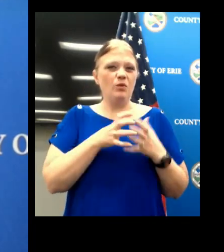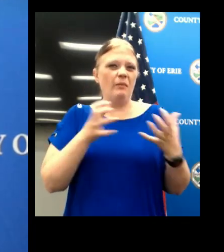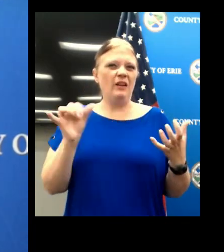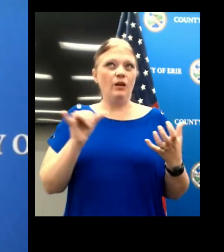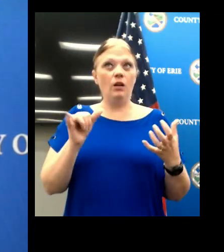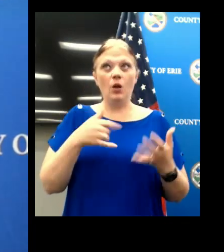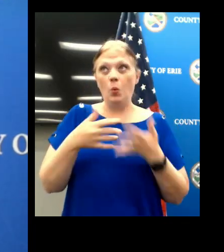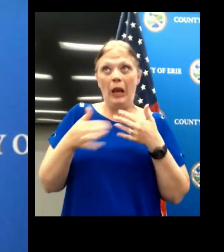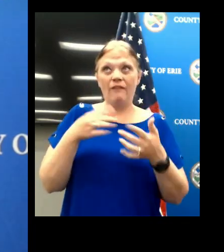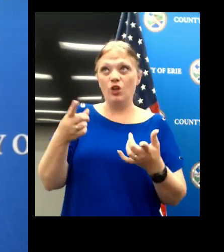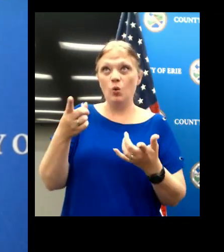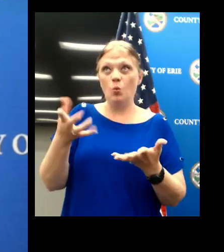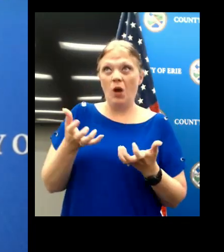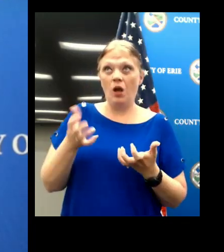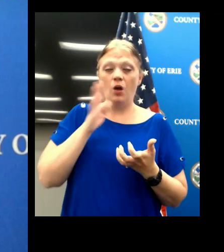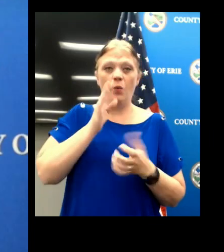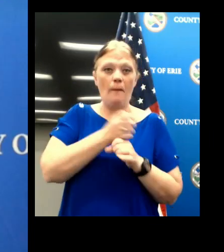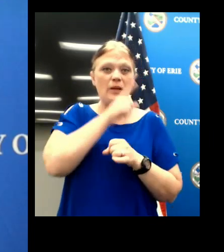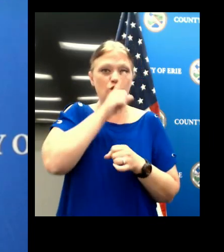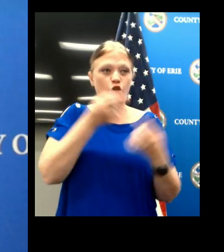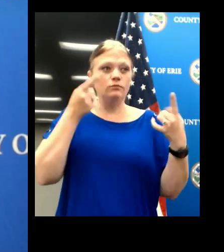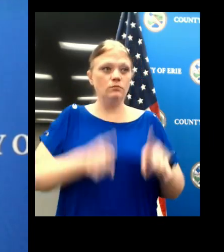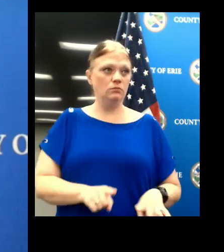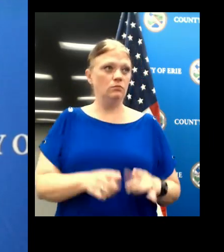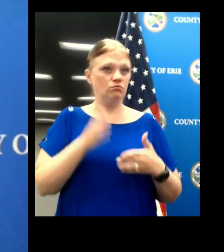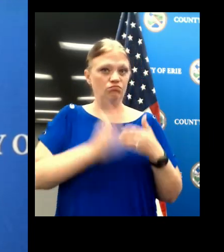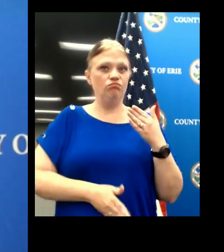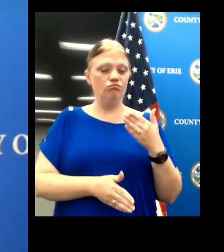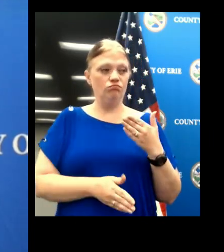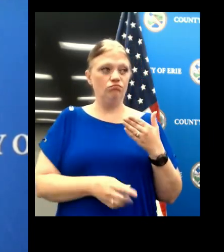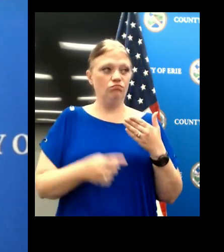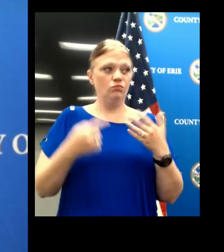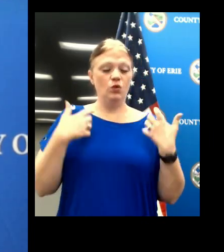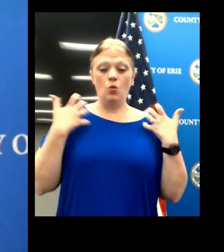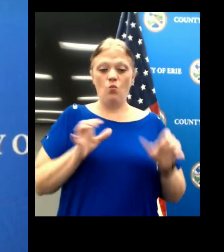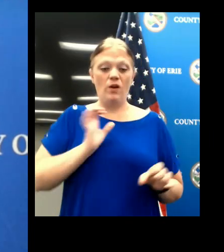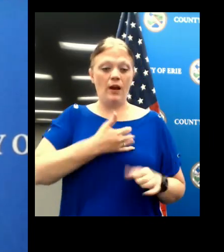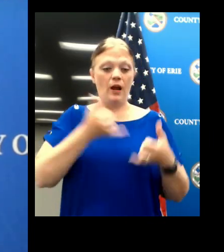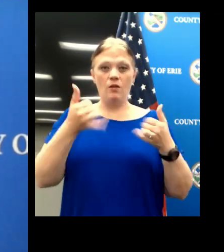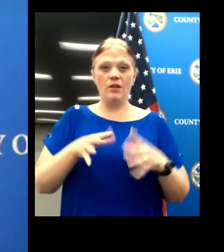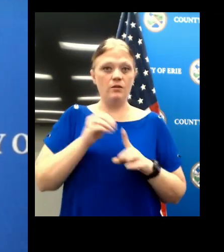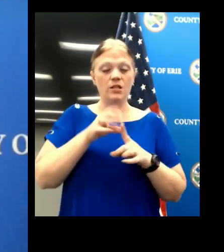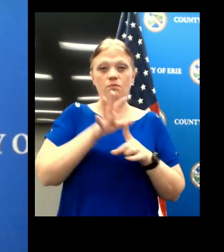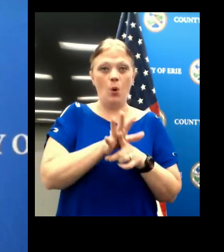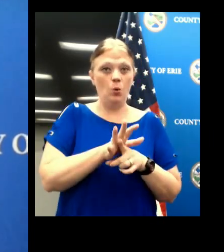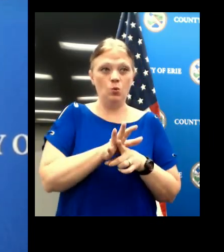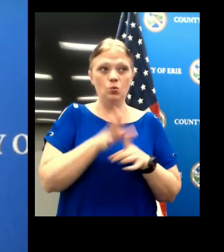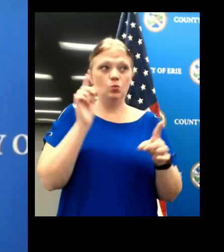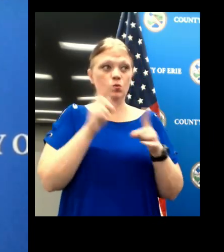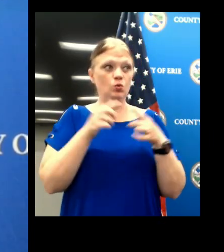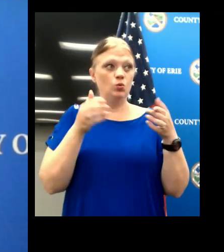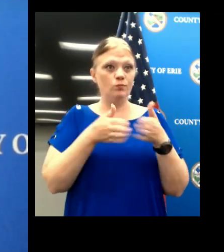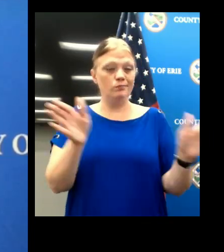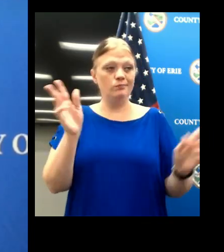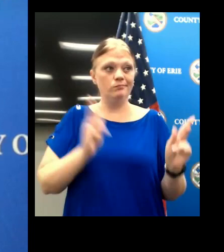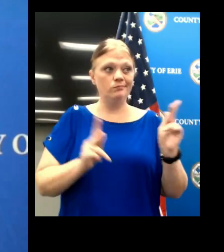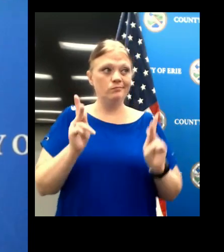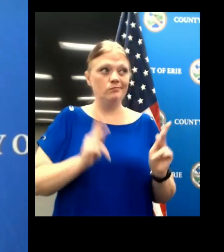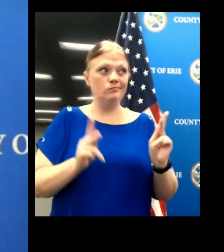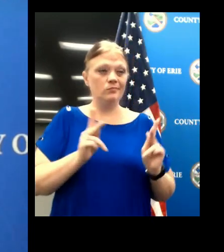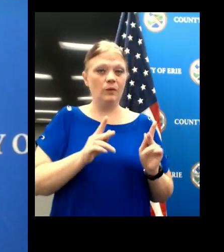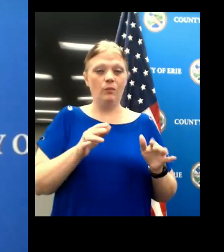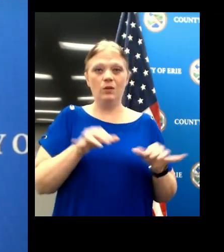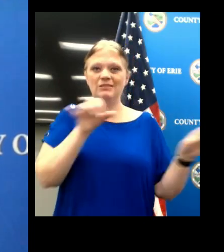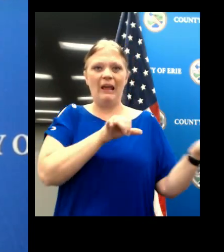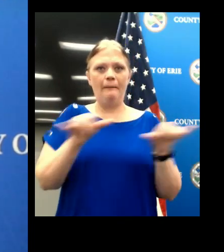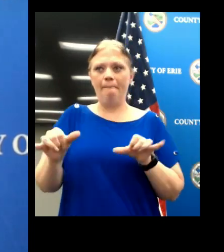assure gets done, because we do not want our players exposed to the general public and the general public exposed